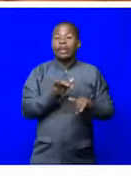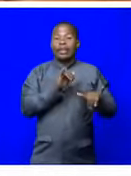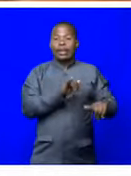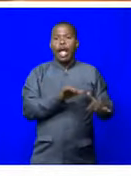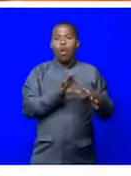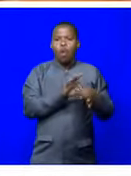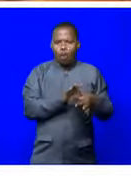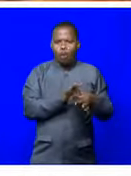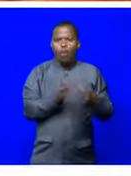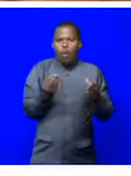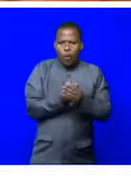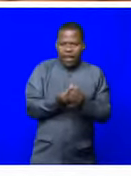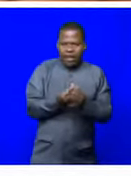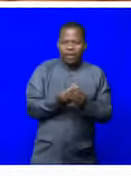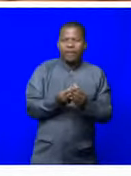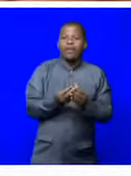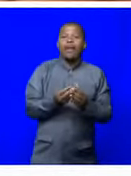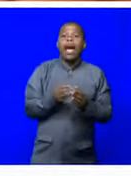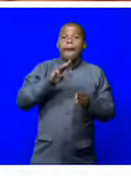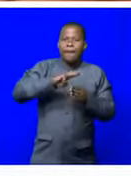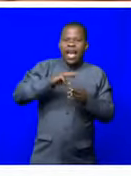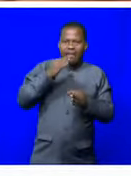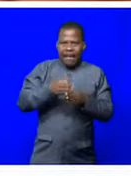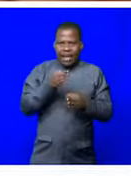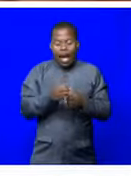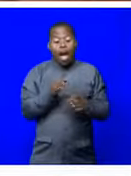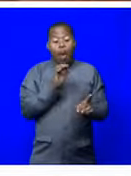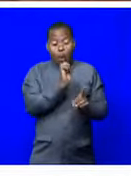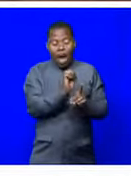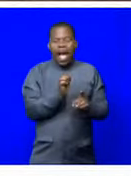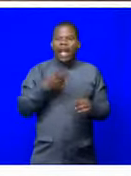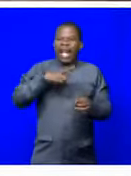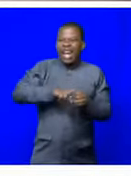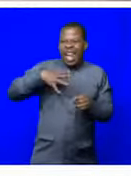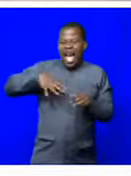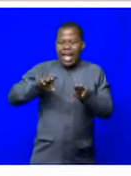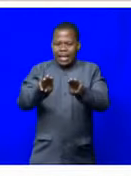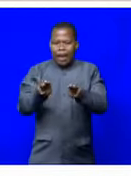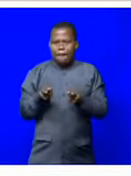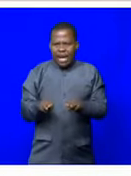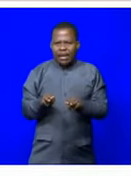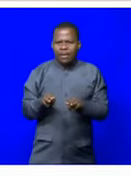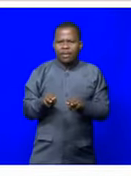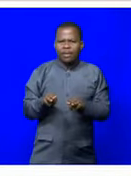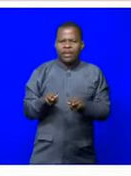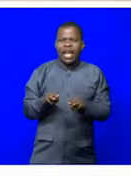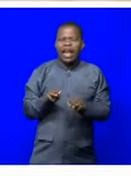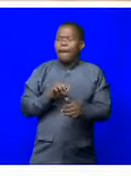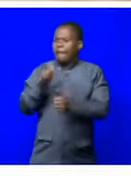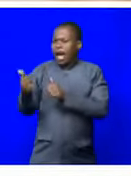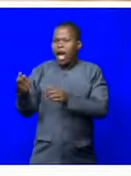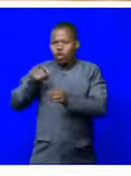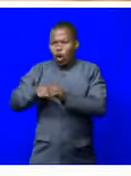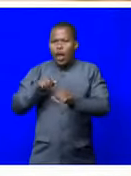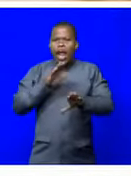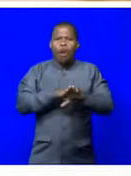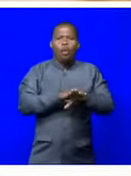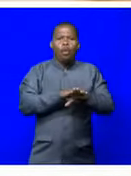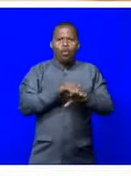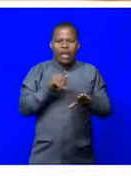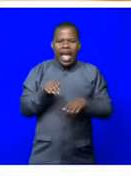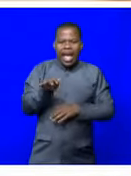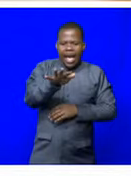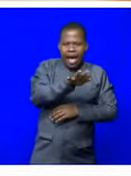emhlabu bovu nebatali bakhe kanzi futhi ude lenye indzawo langabalekela kiyo ngaphandle kokuthi ahlale khona lapha